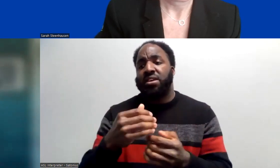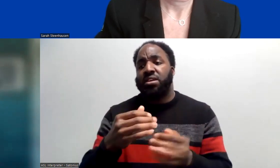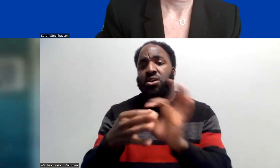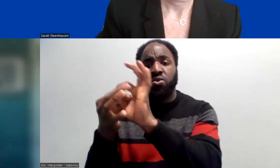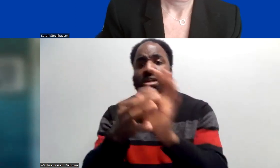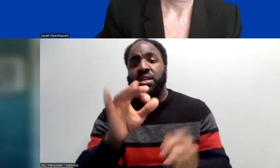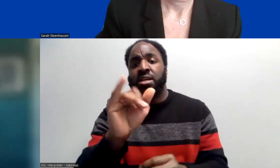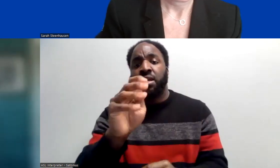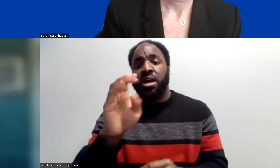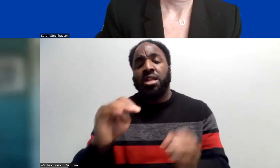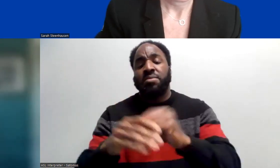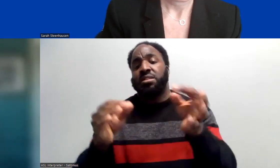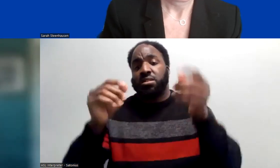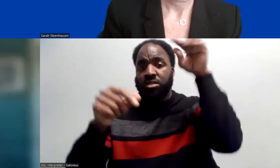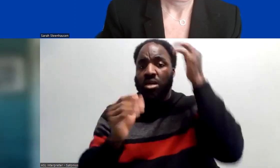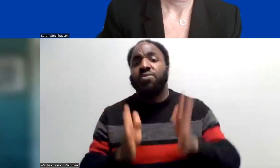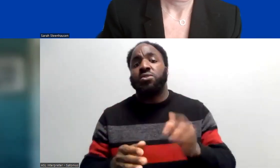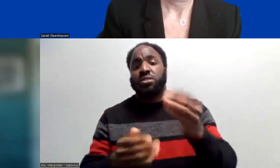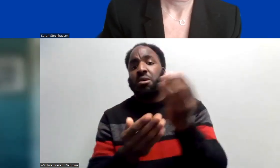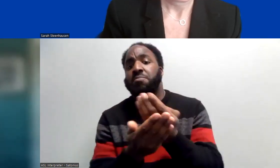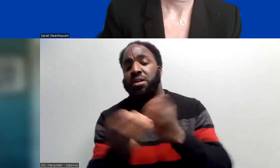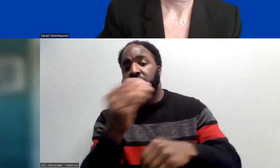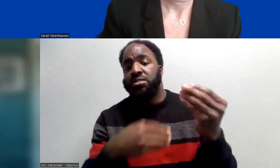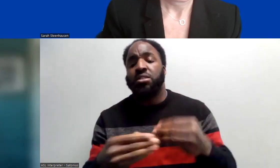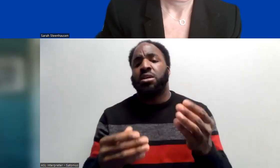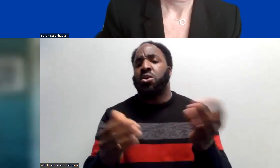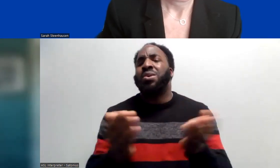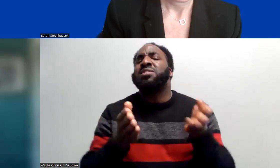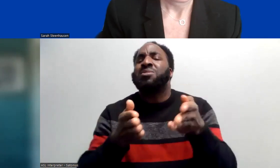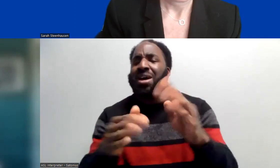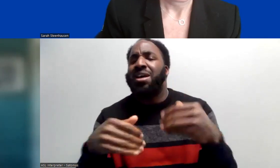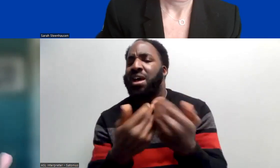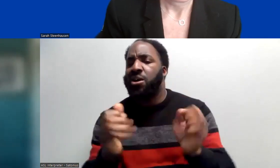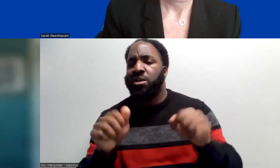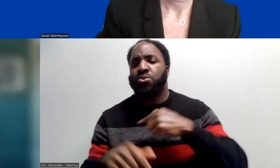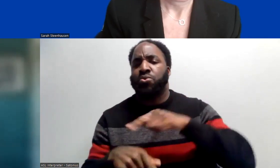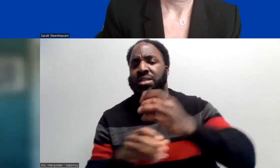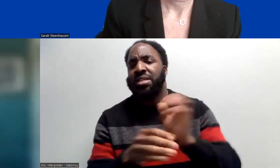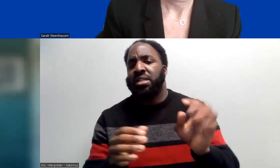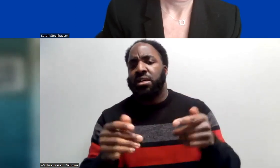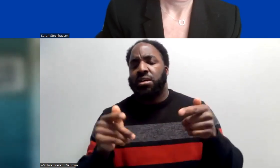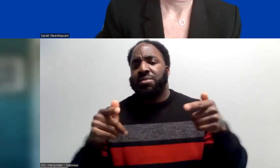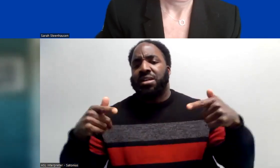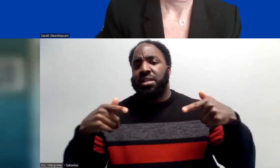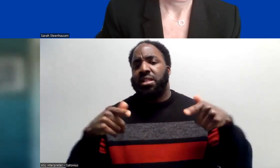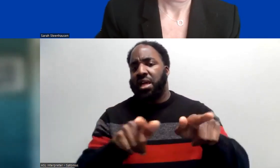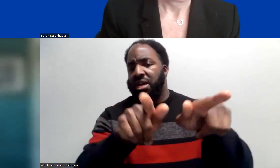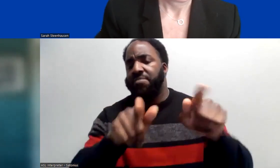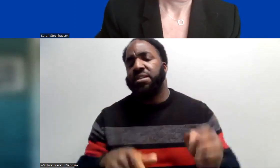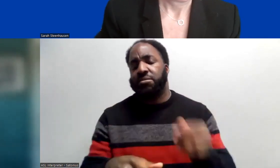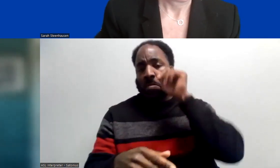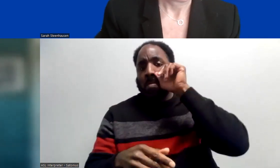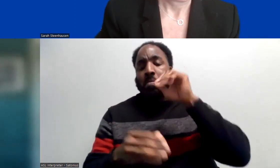budget? So, what's the path? How can we get some alignment between these goals and the Department of